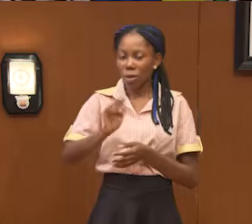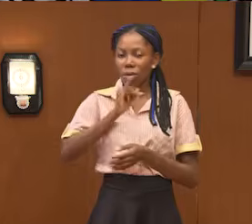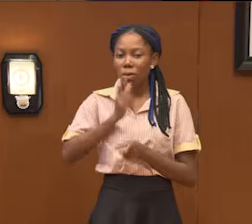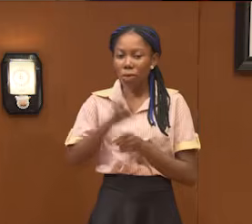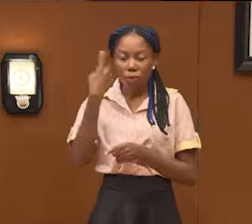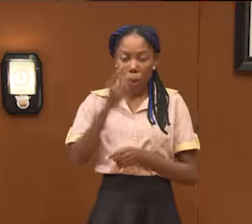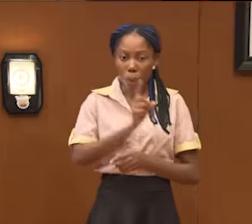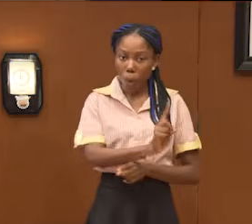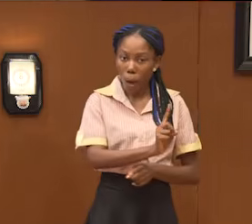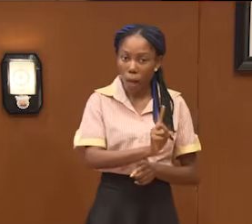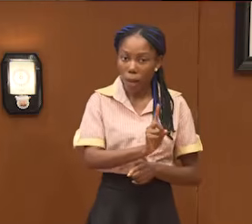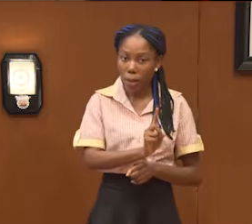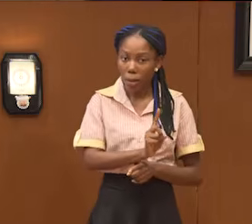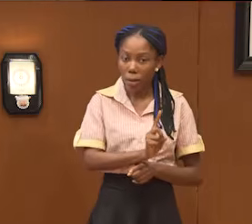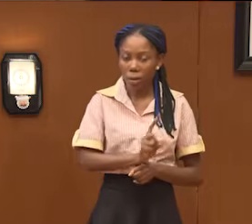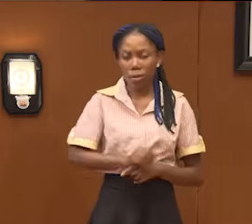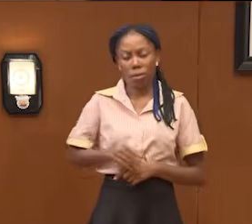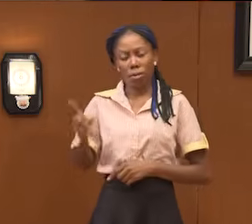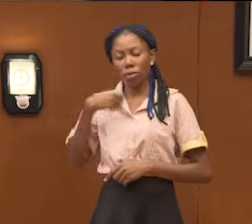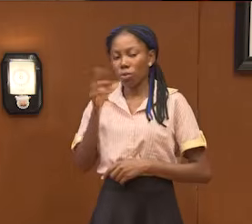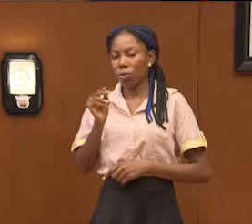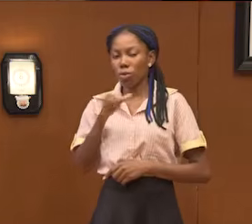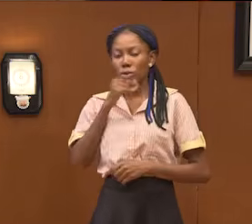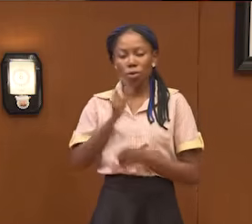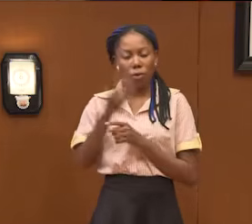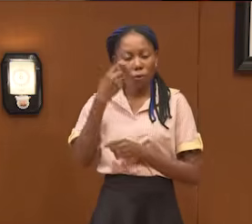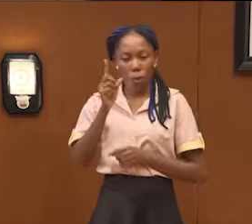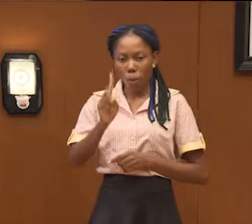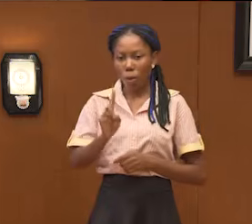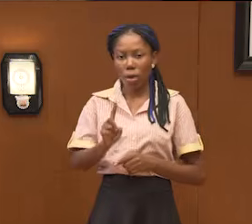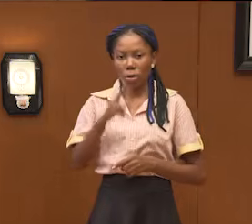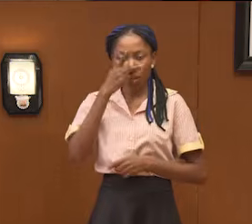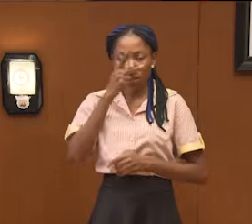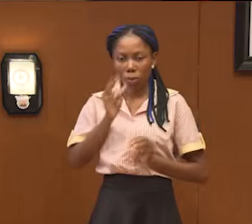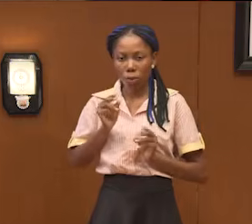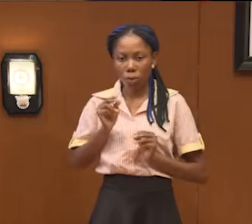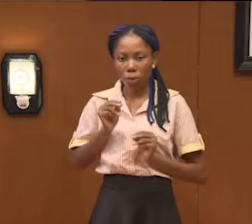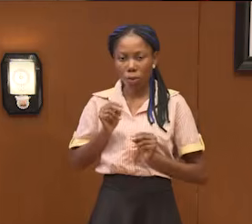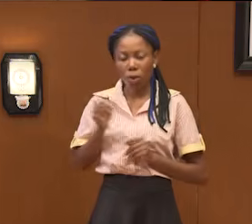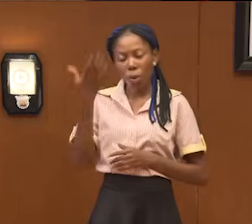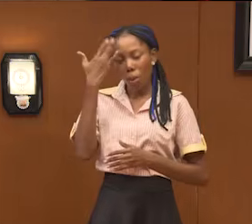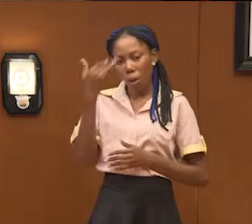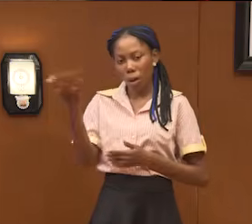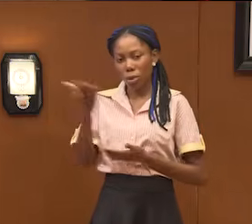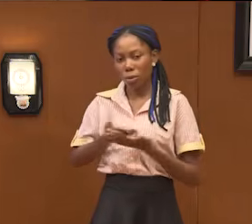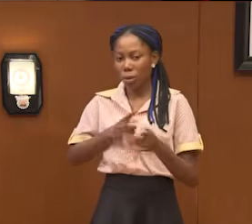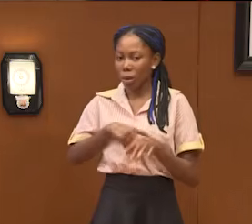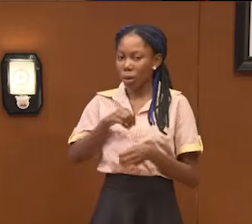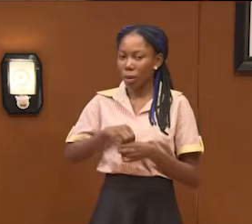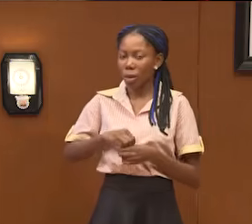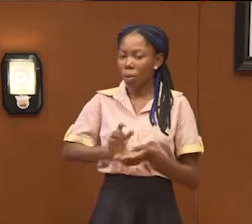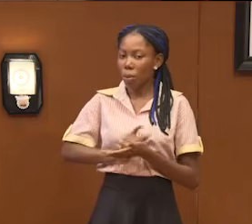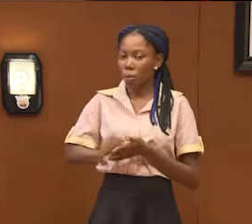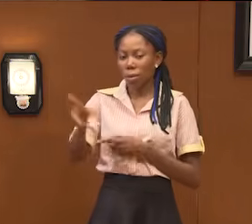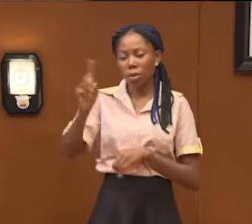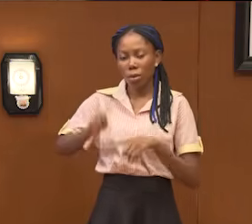child? It's not per child. Because the reason why I'm saying this is that times in a week, I might not travel. Do